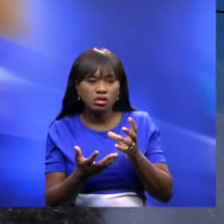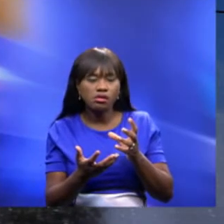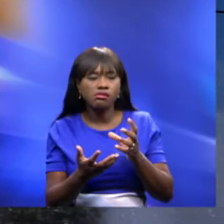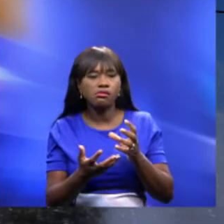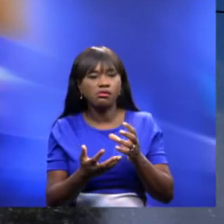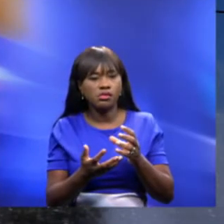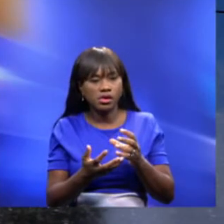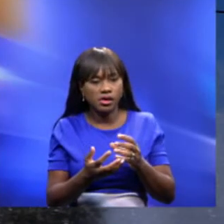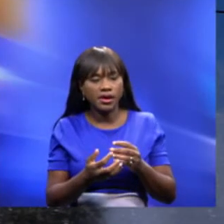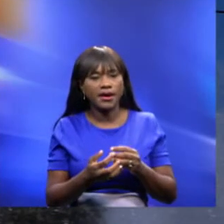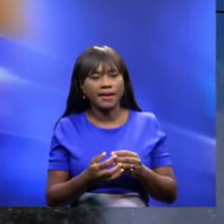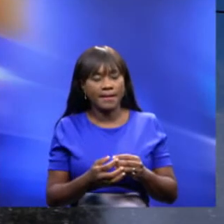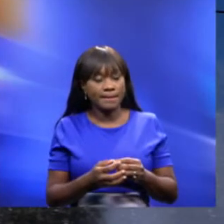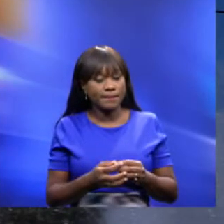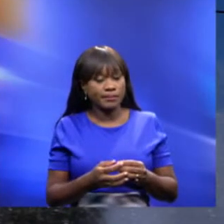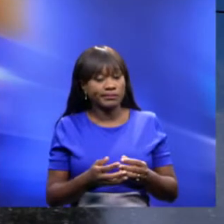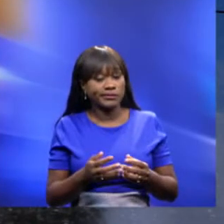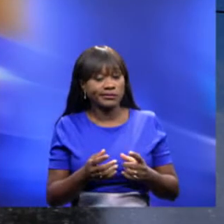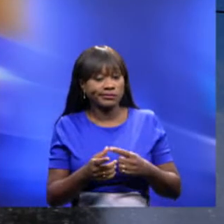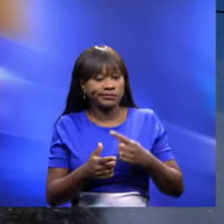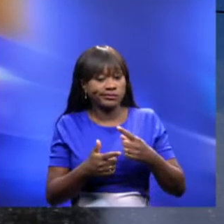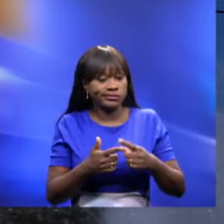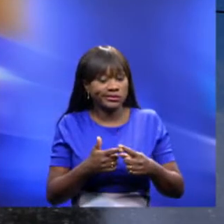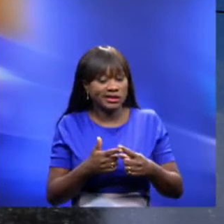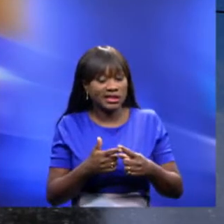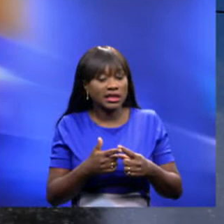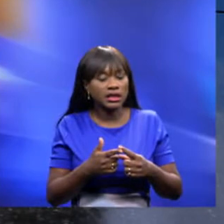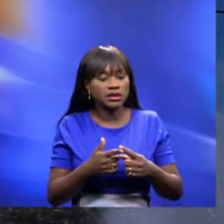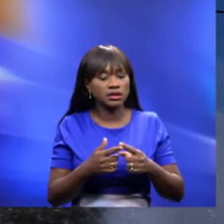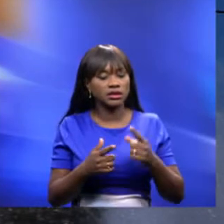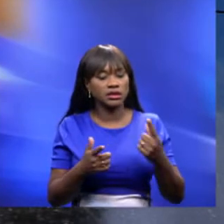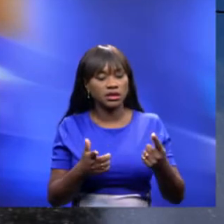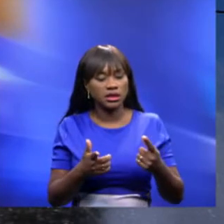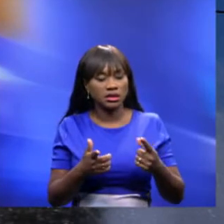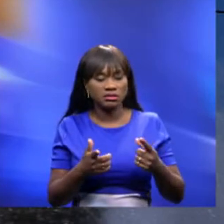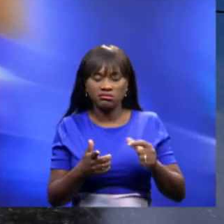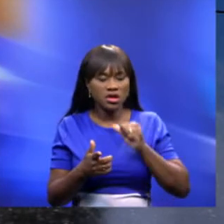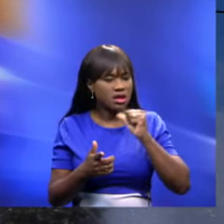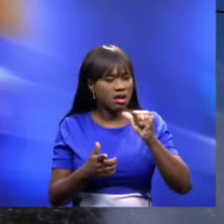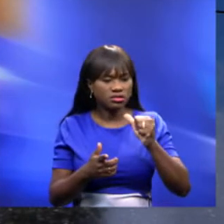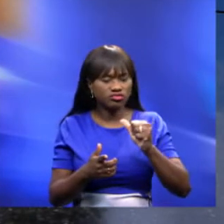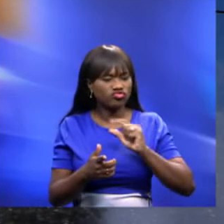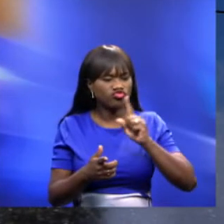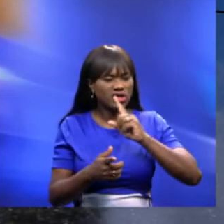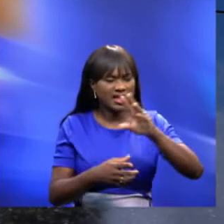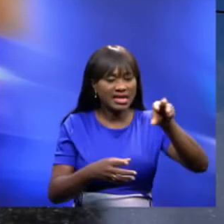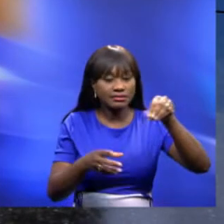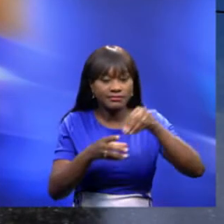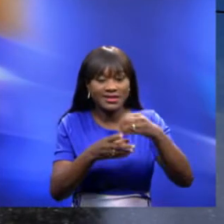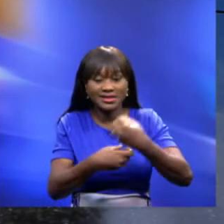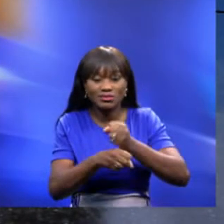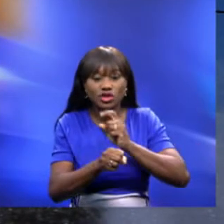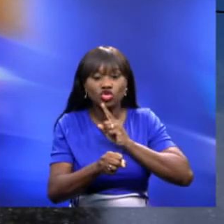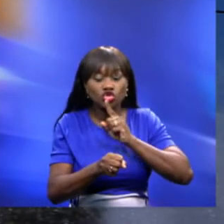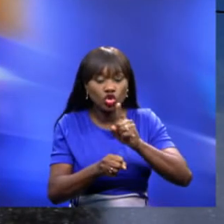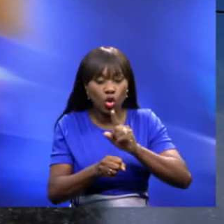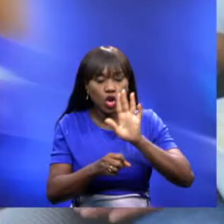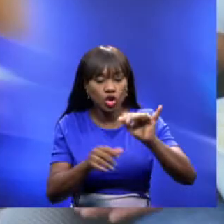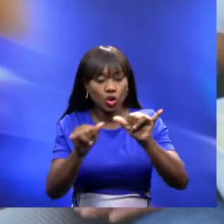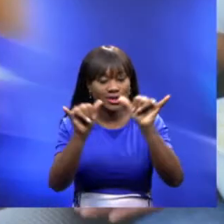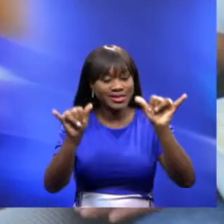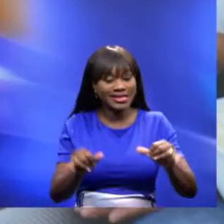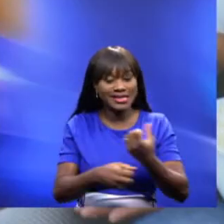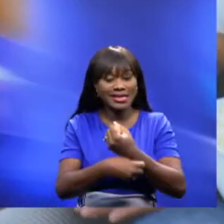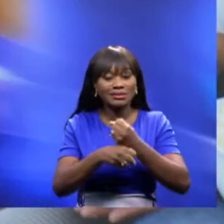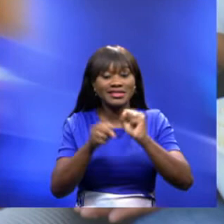may put lesser priority on it and not truly invest in ensuring that we are secure. So I would